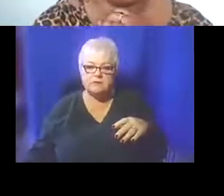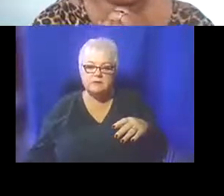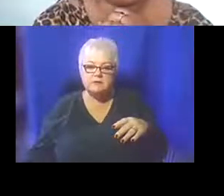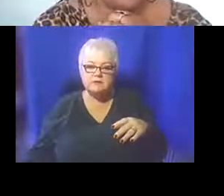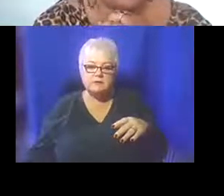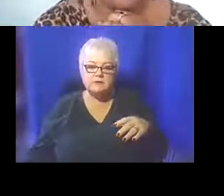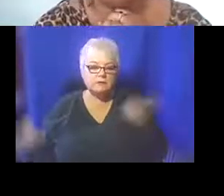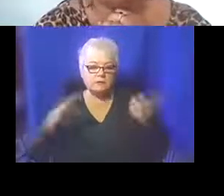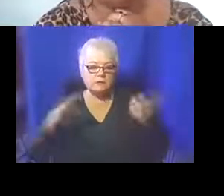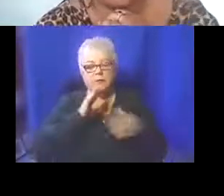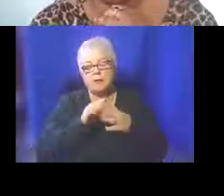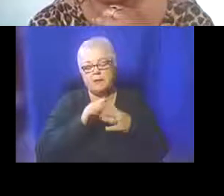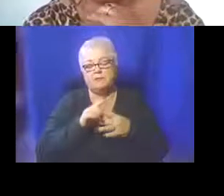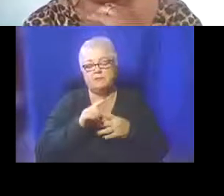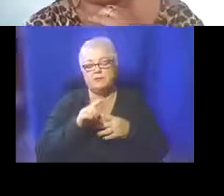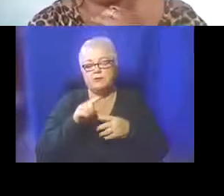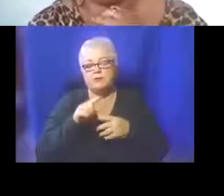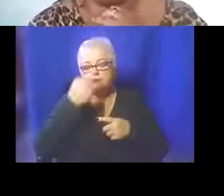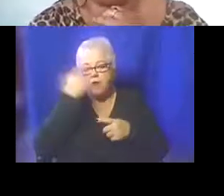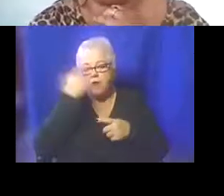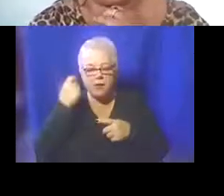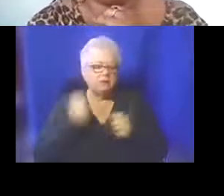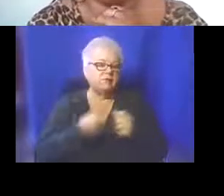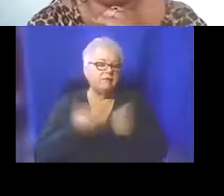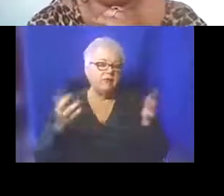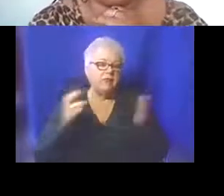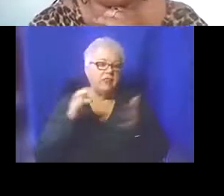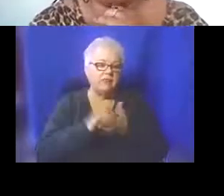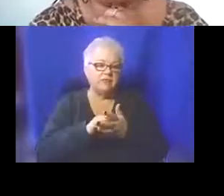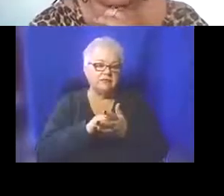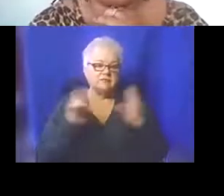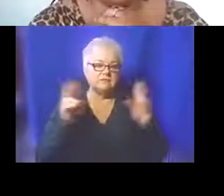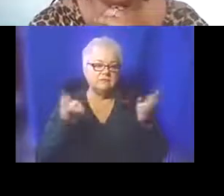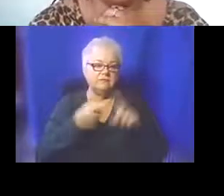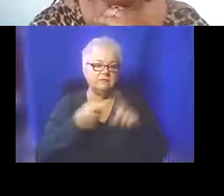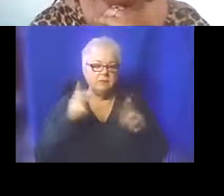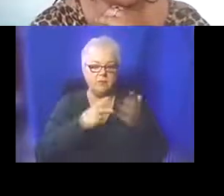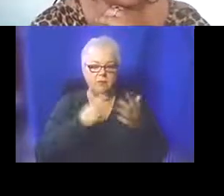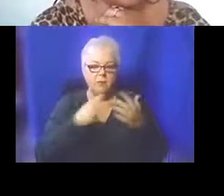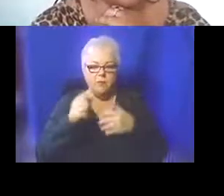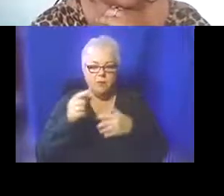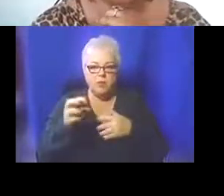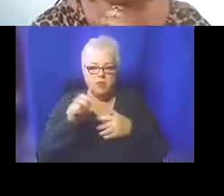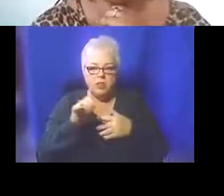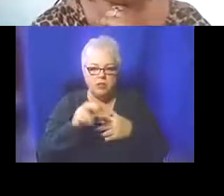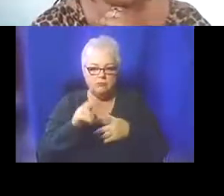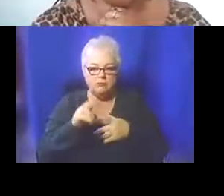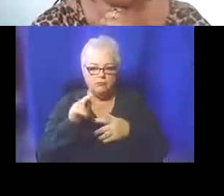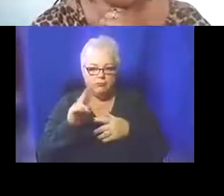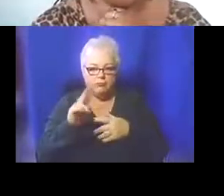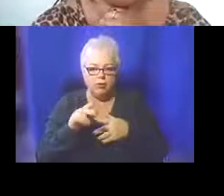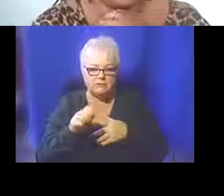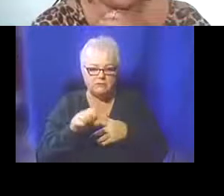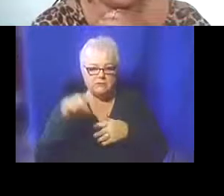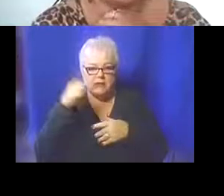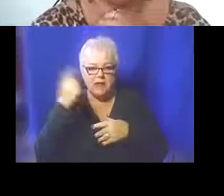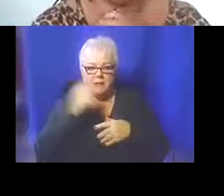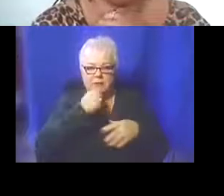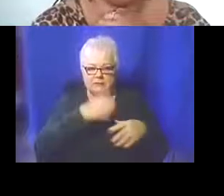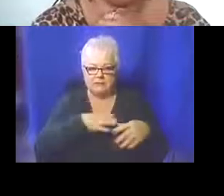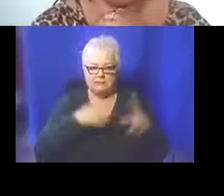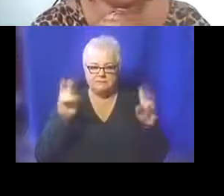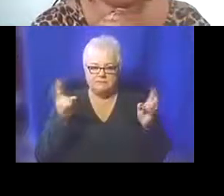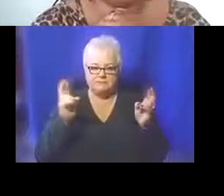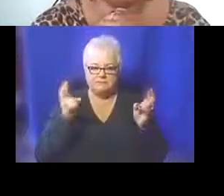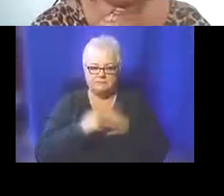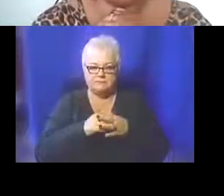about anything. For me. So this is an excerpt of a poem by Gwendolyn Brooks. It's entitled To Black Women. And I'm just